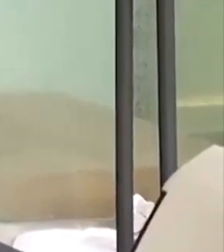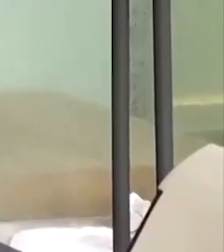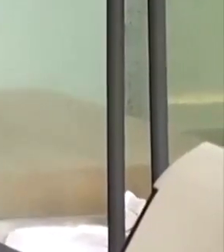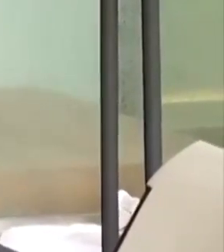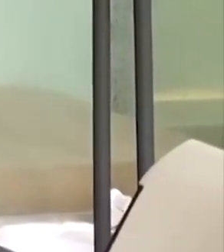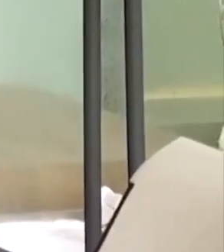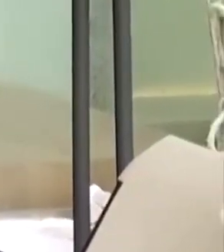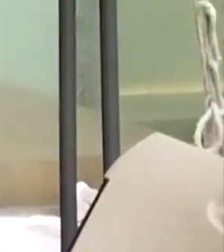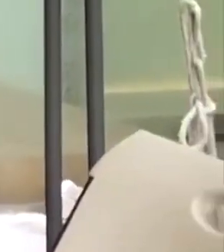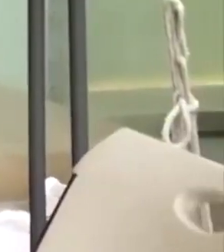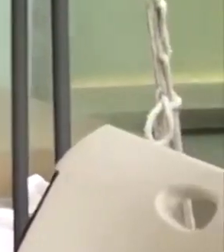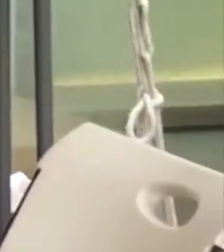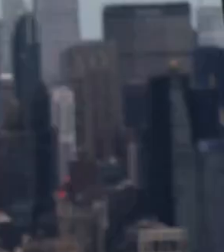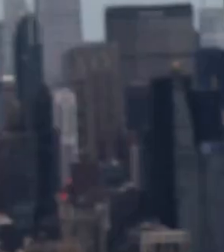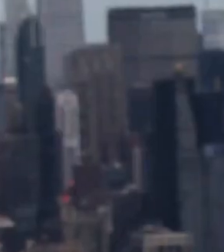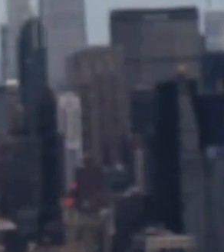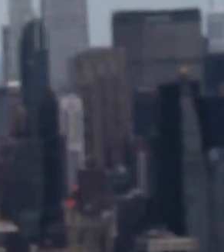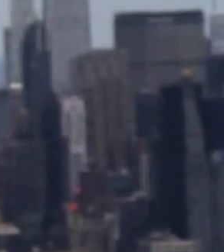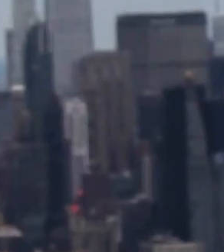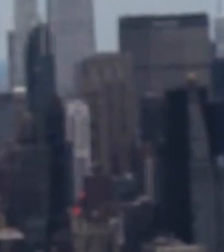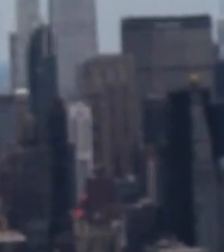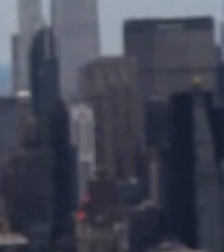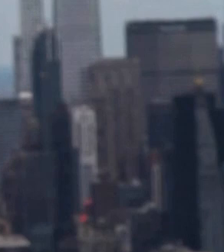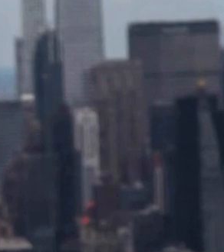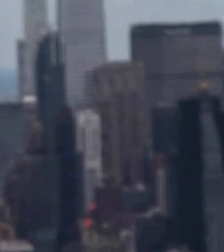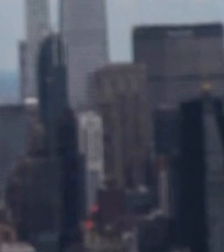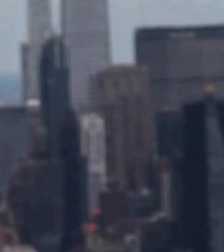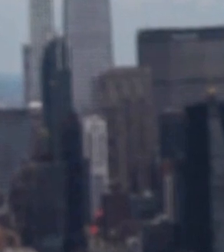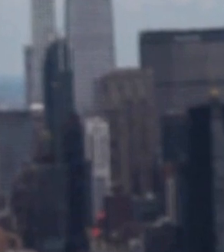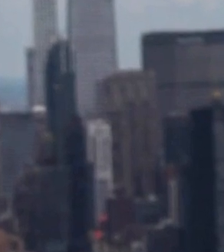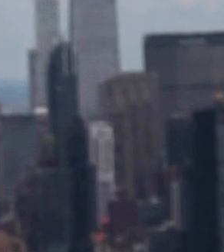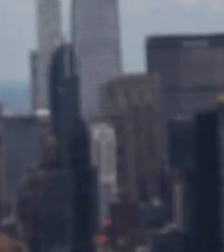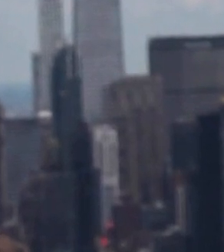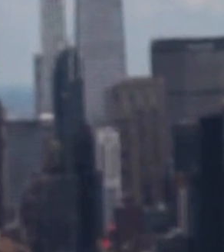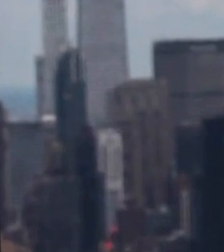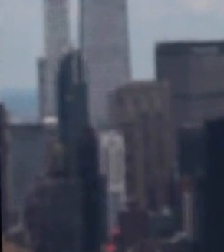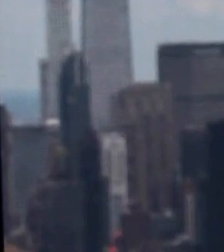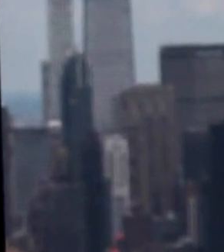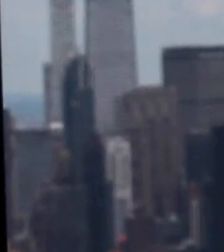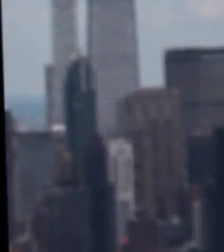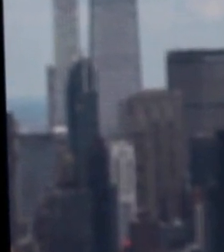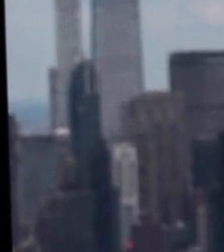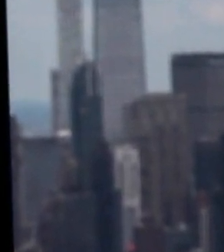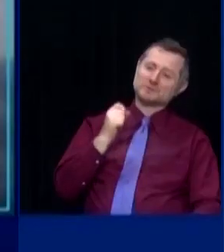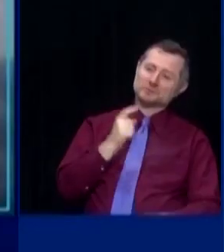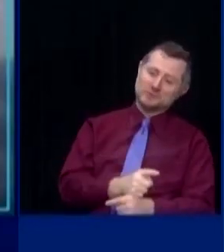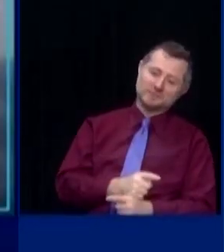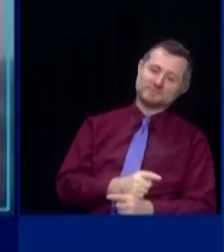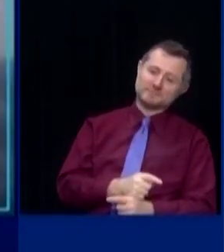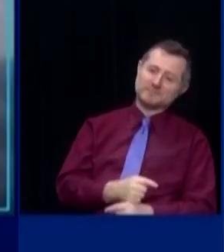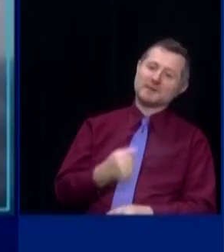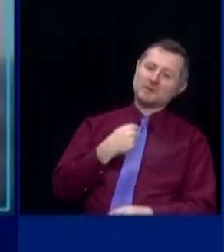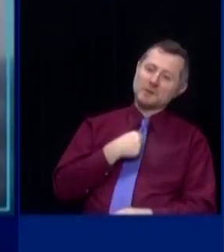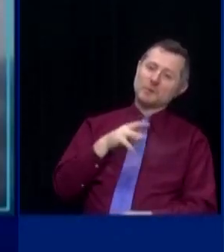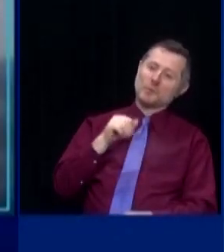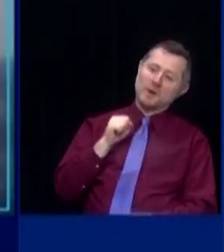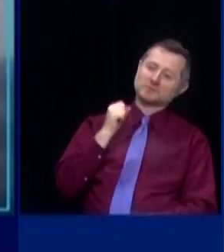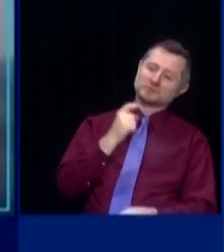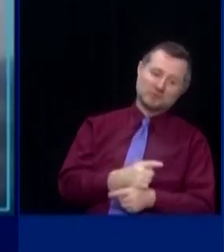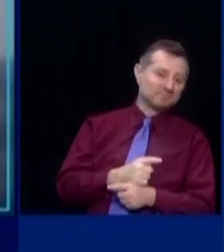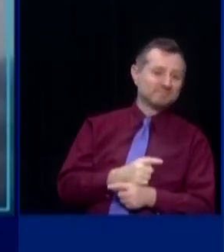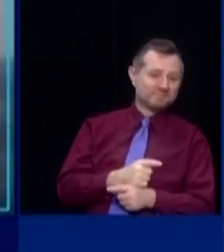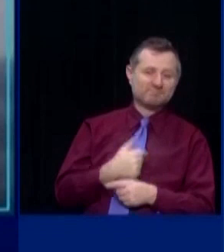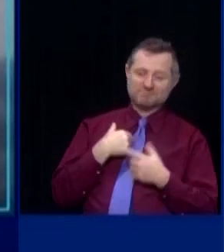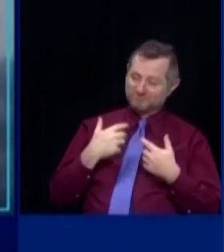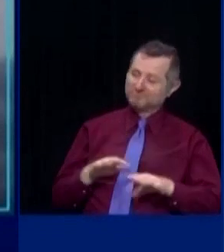disinfection protocols are over. It's a momentous day, said Cuomo, in the state's fight against the virus. You know who